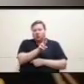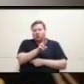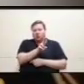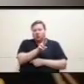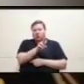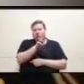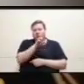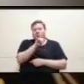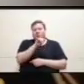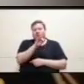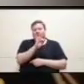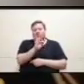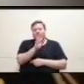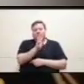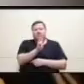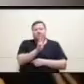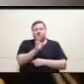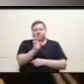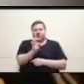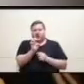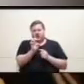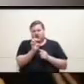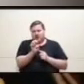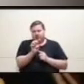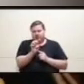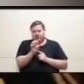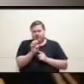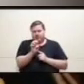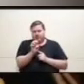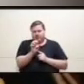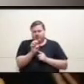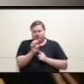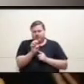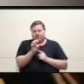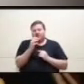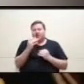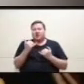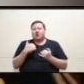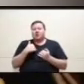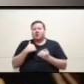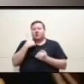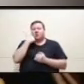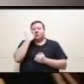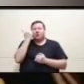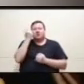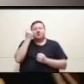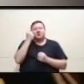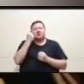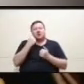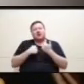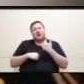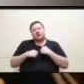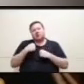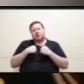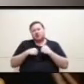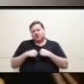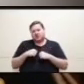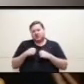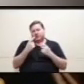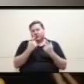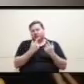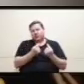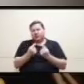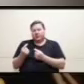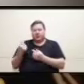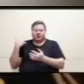UIFWE. So I want to understand what actions were taken